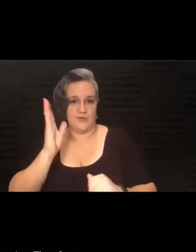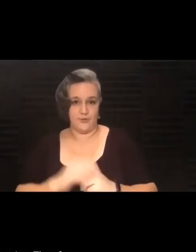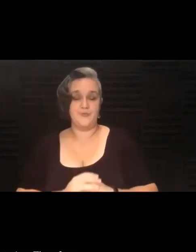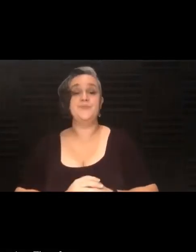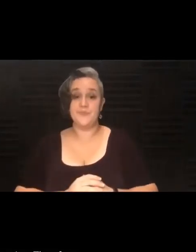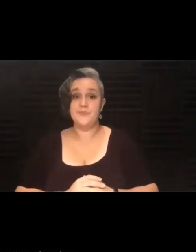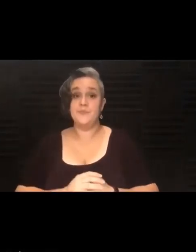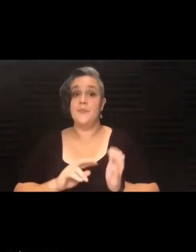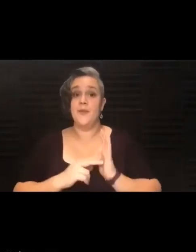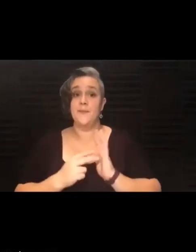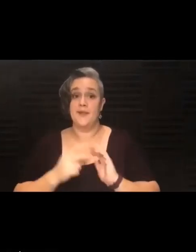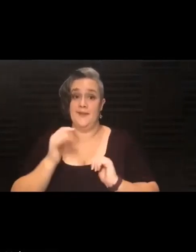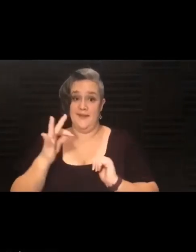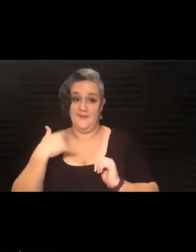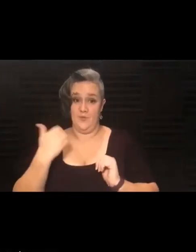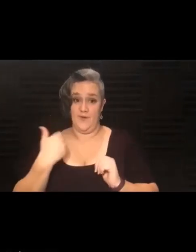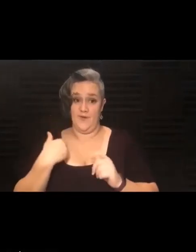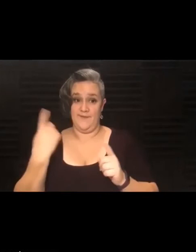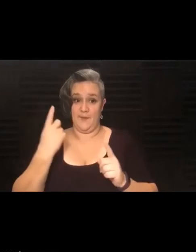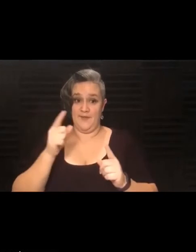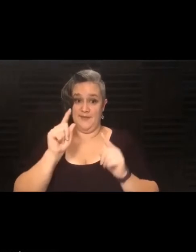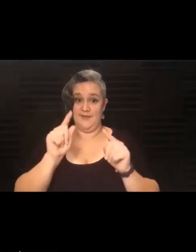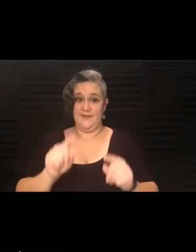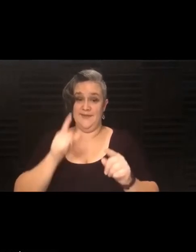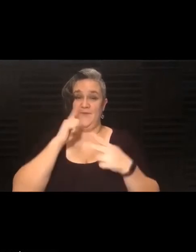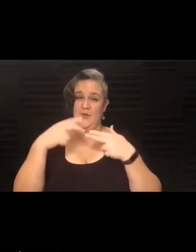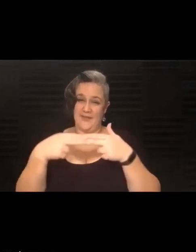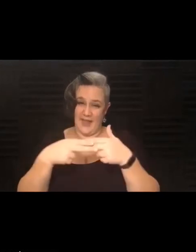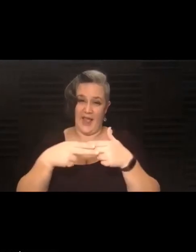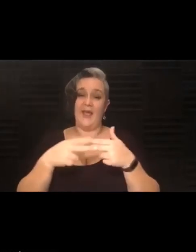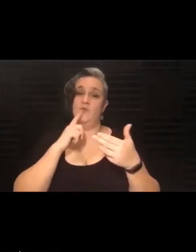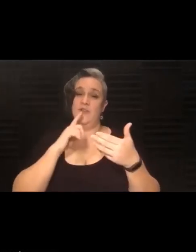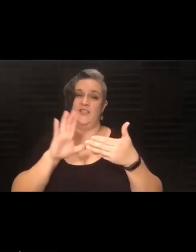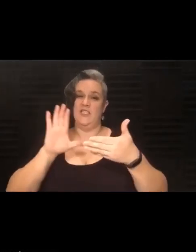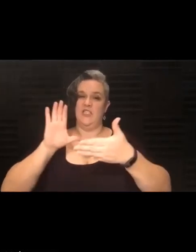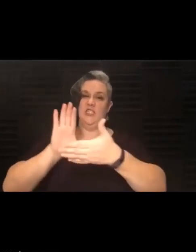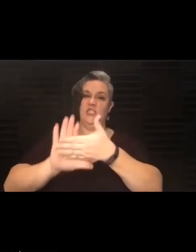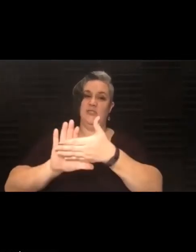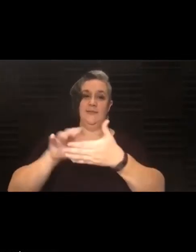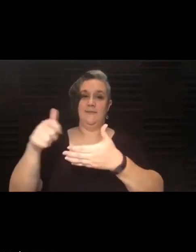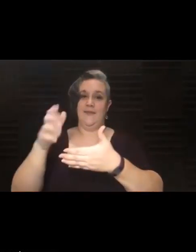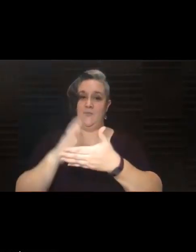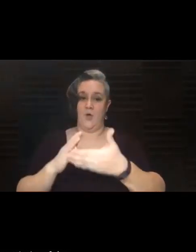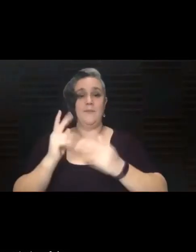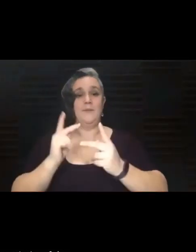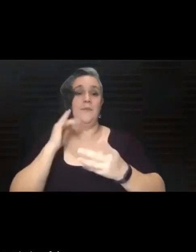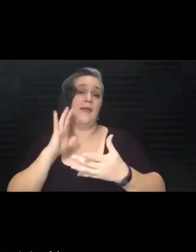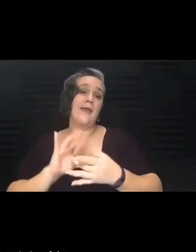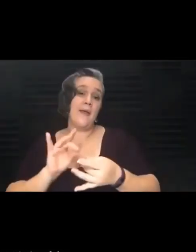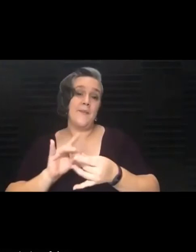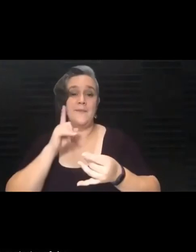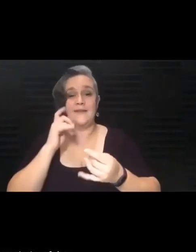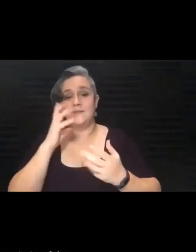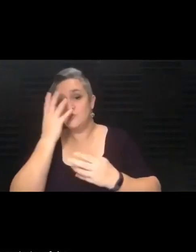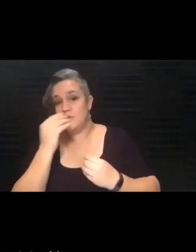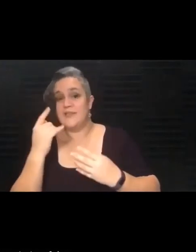to have something like this that's specific to a slide that takes up a majority of the slide that people may comment on, because it does